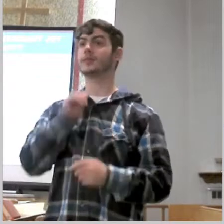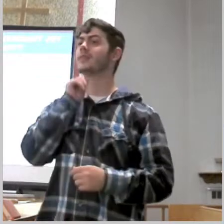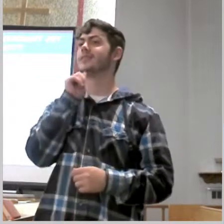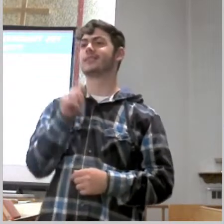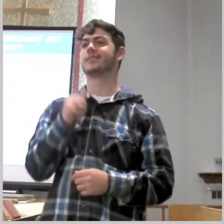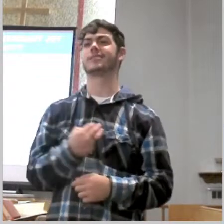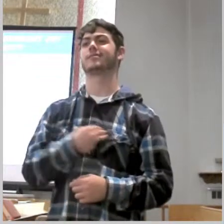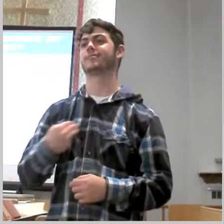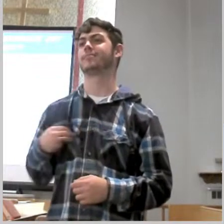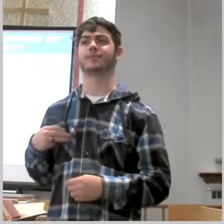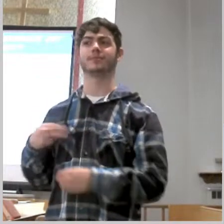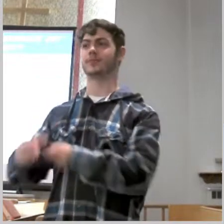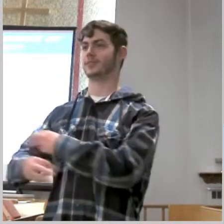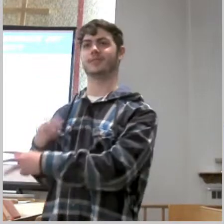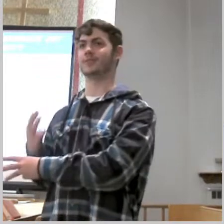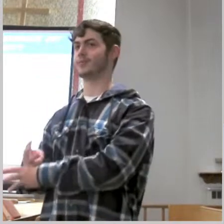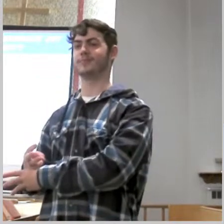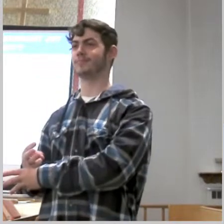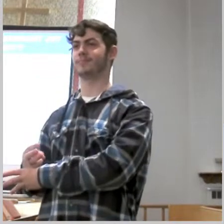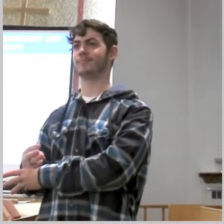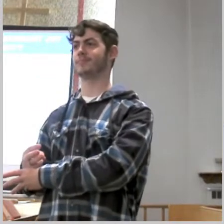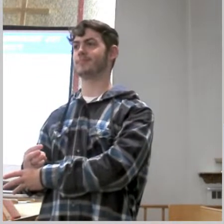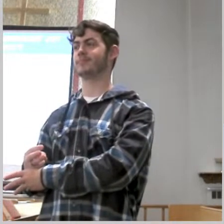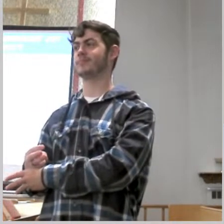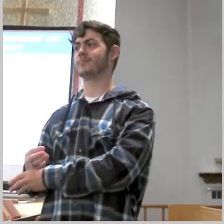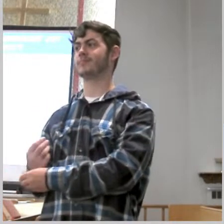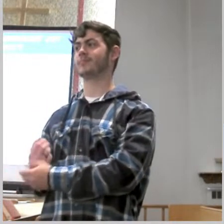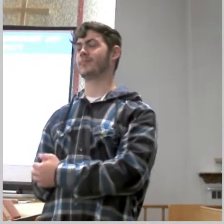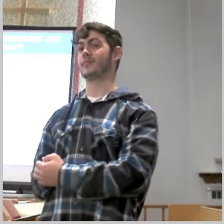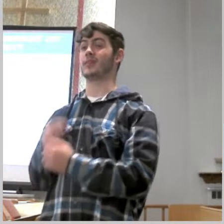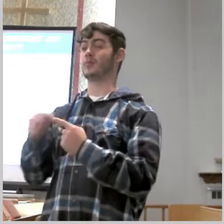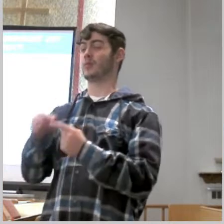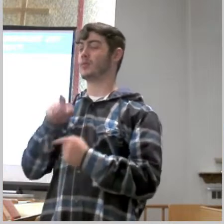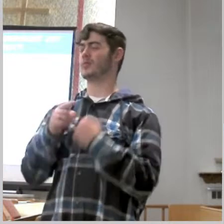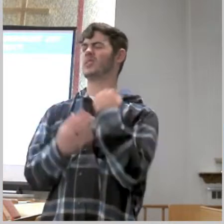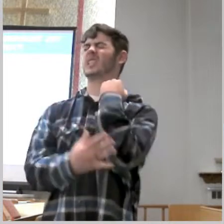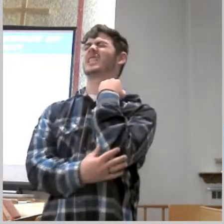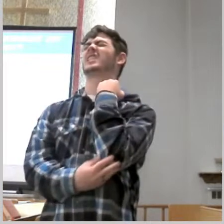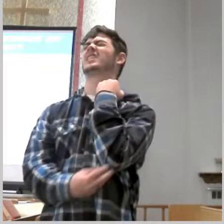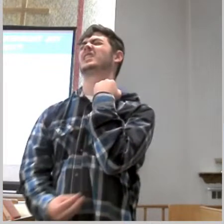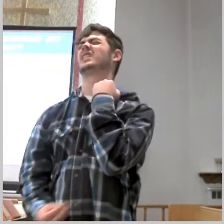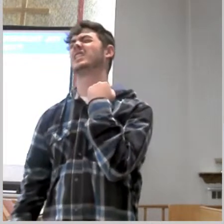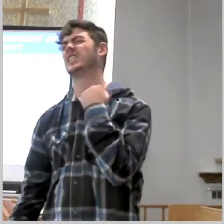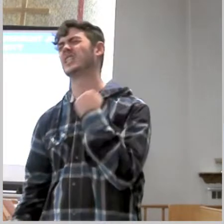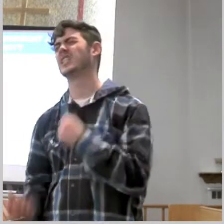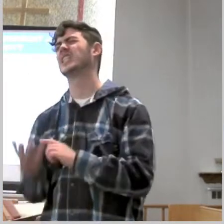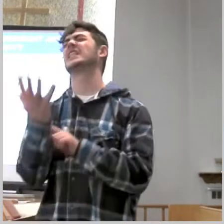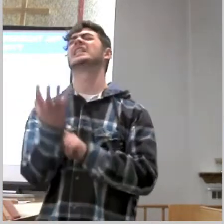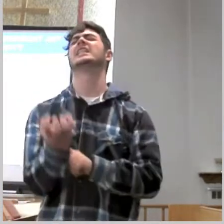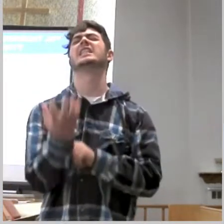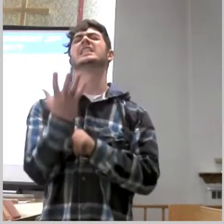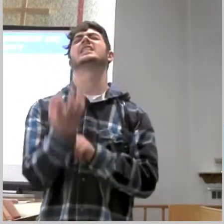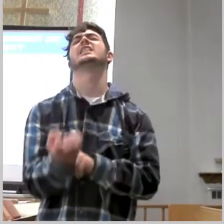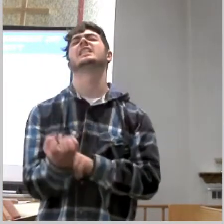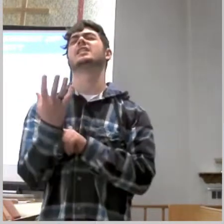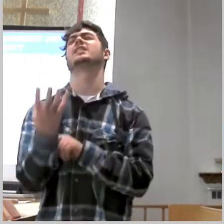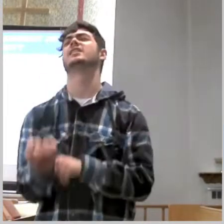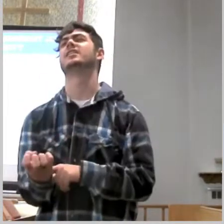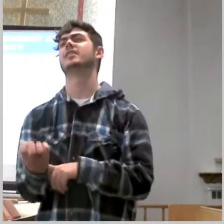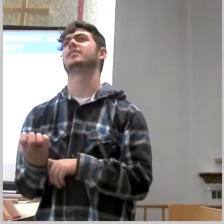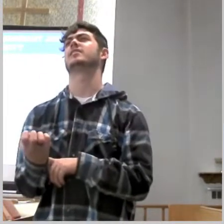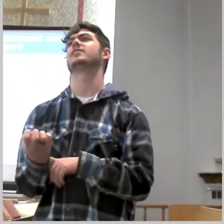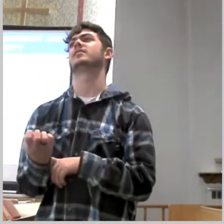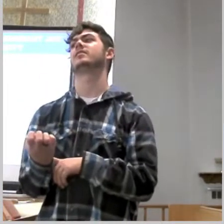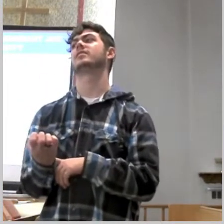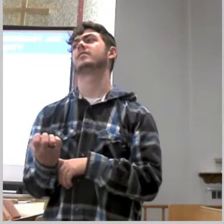world. People begging in an extreme poverty situation, begging, as we will see in the next few verses,